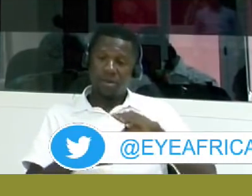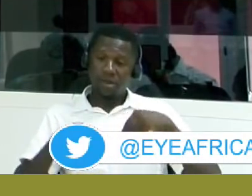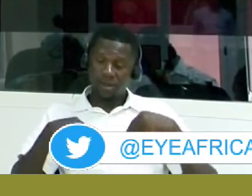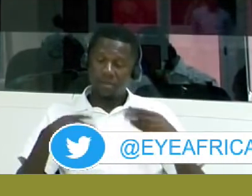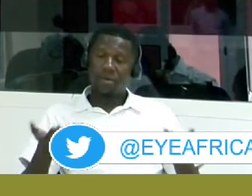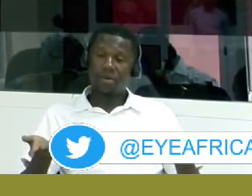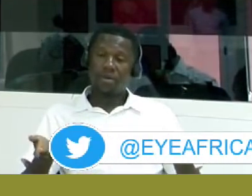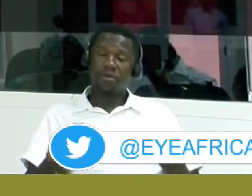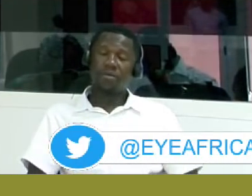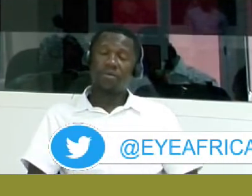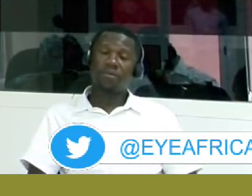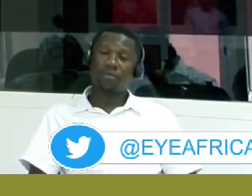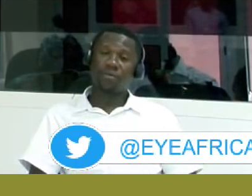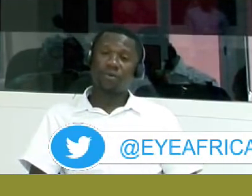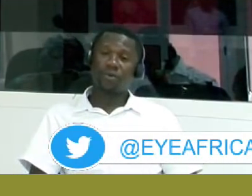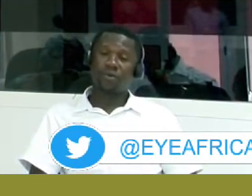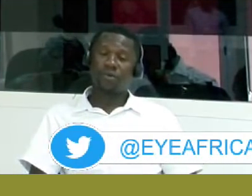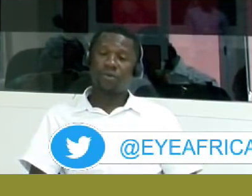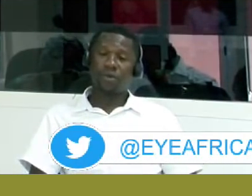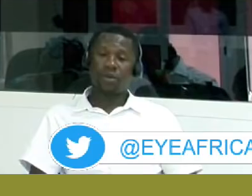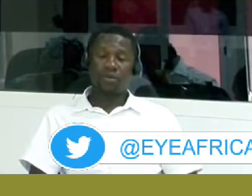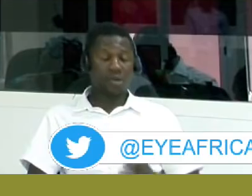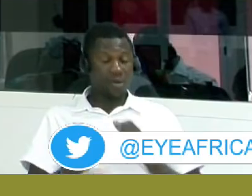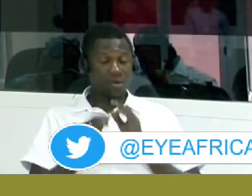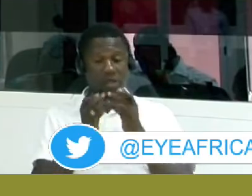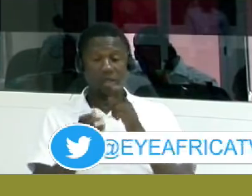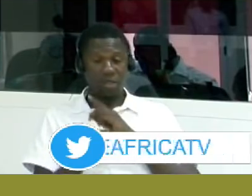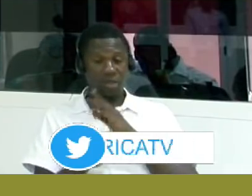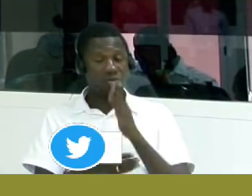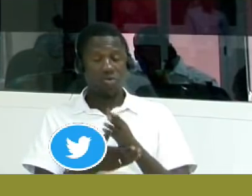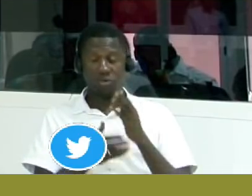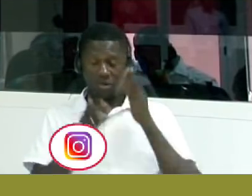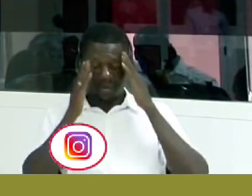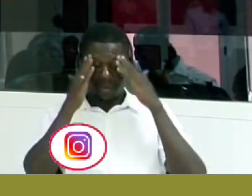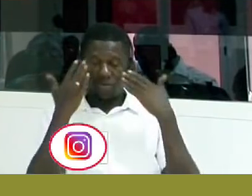not say it's not true, but I am unaware. Were